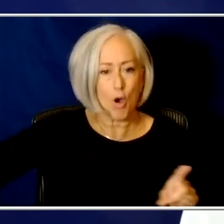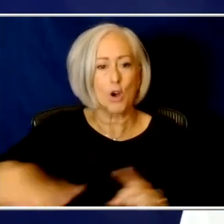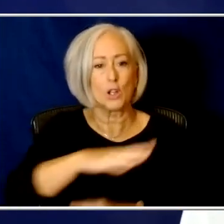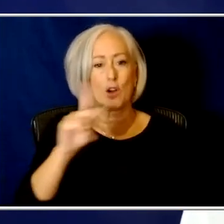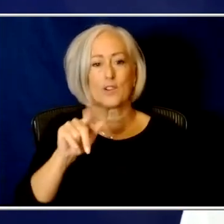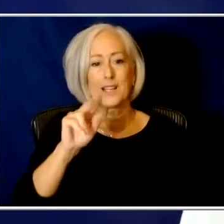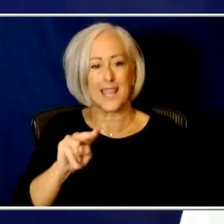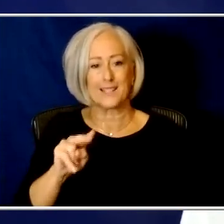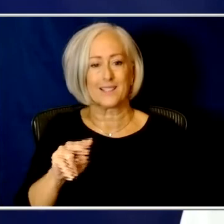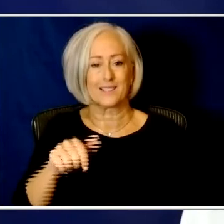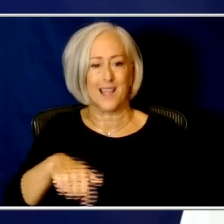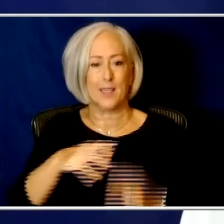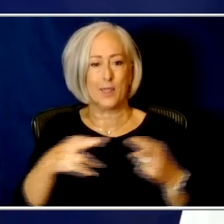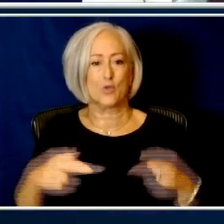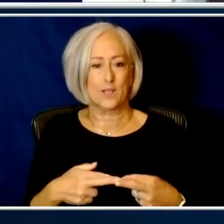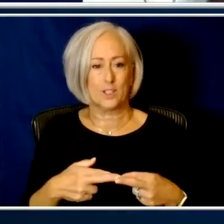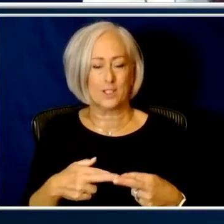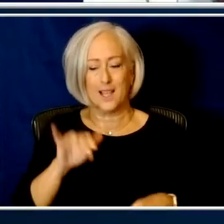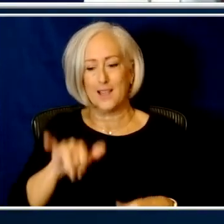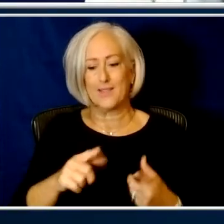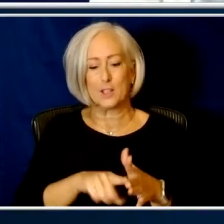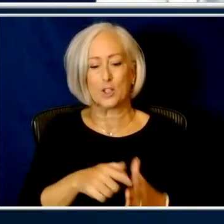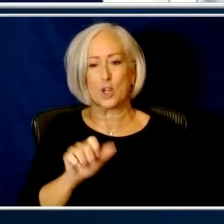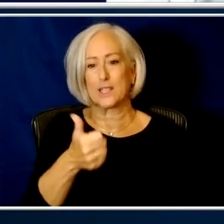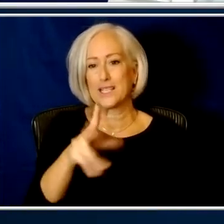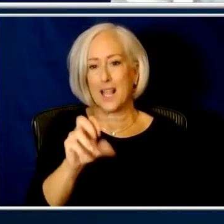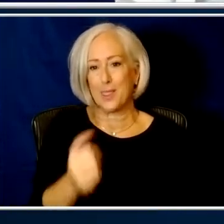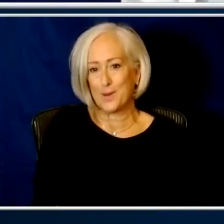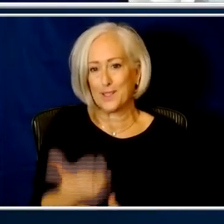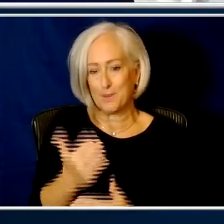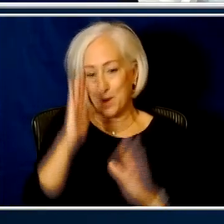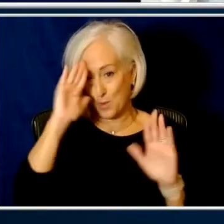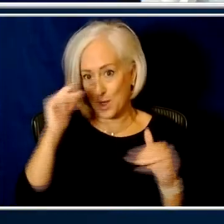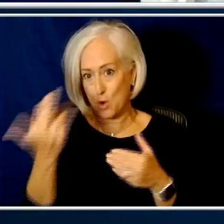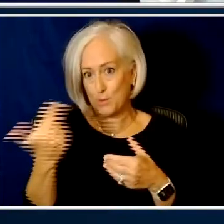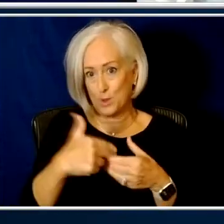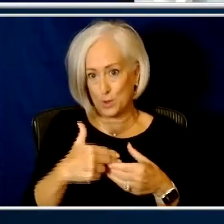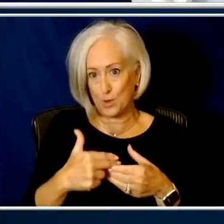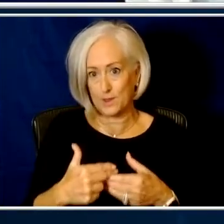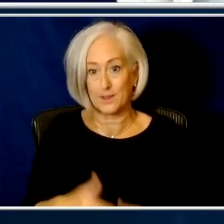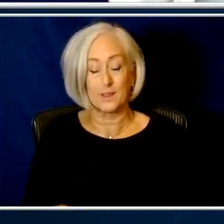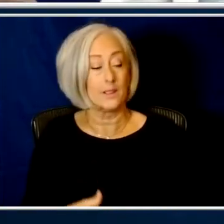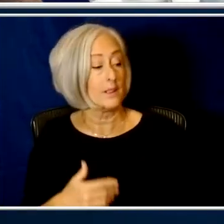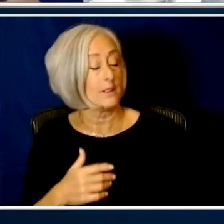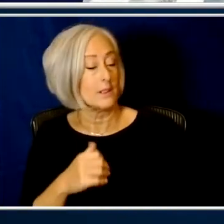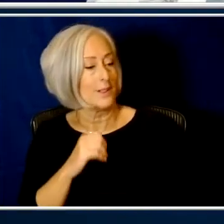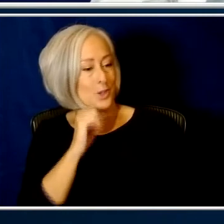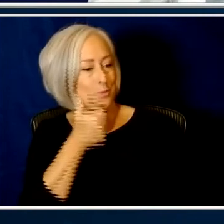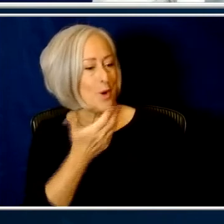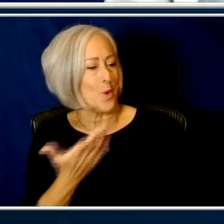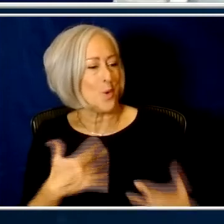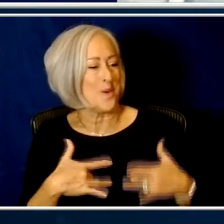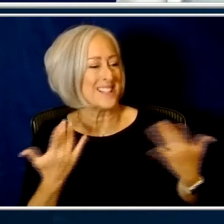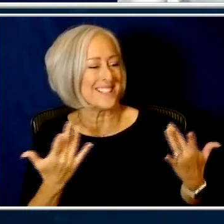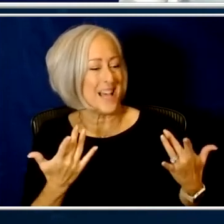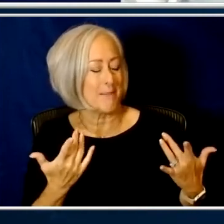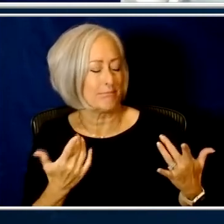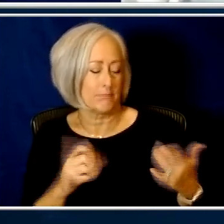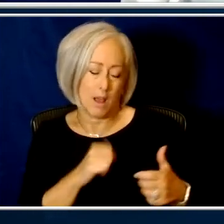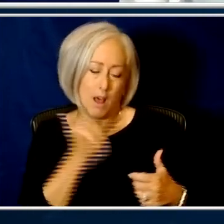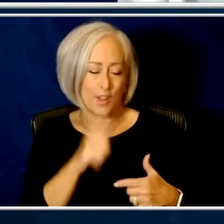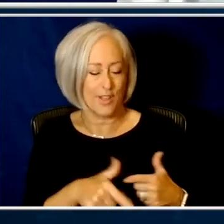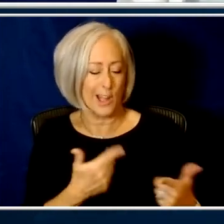our fellows or residents that are working in our health system, please come get your flu shot. You can find all of that information on 24/7. Remember that your flu